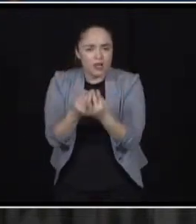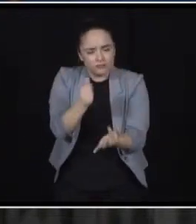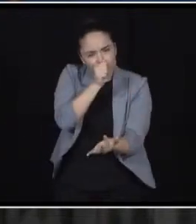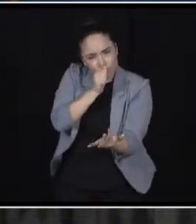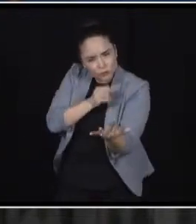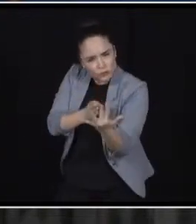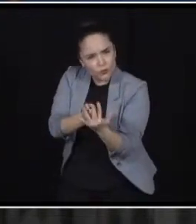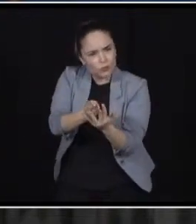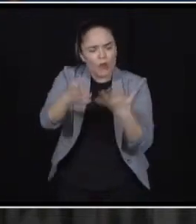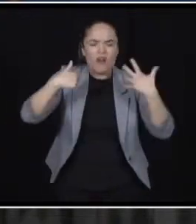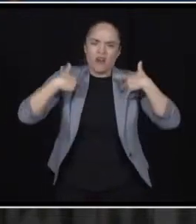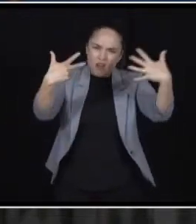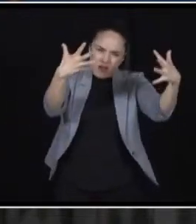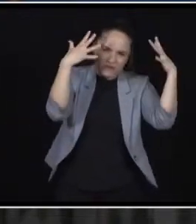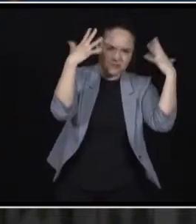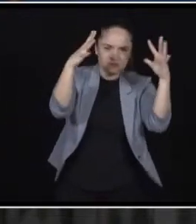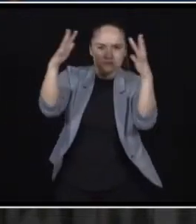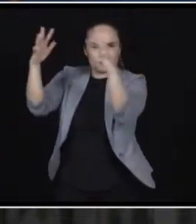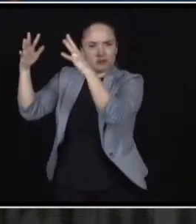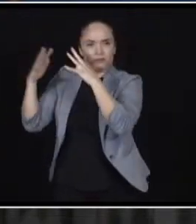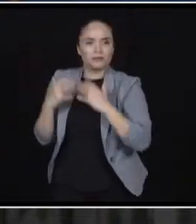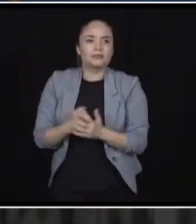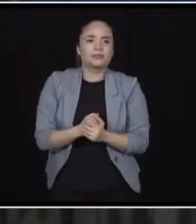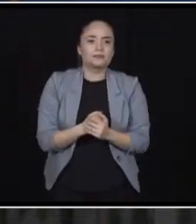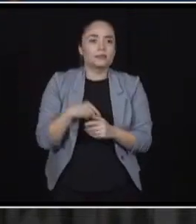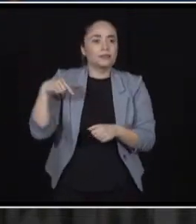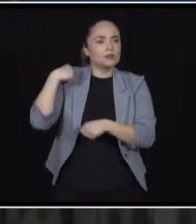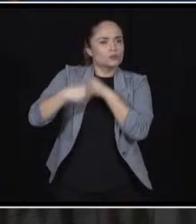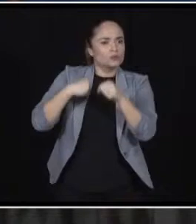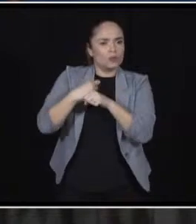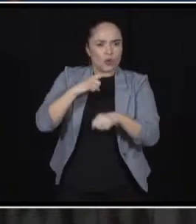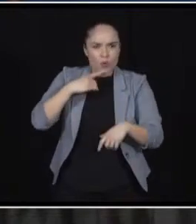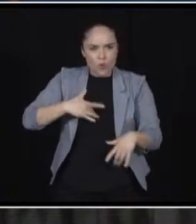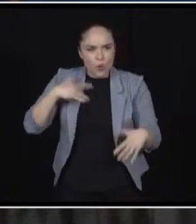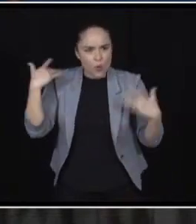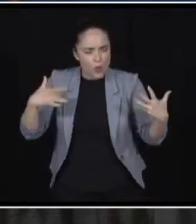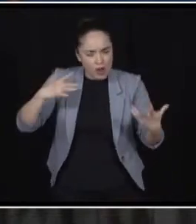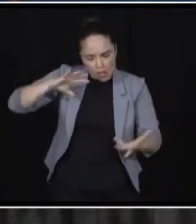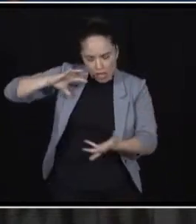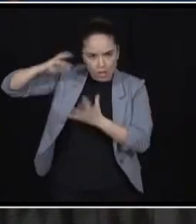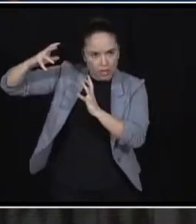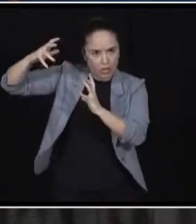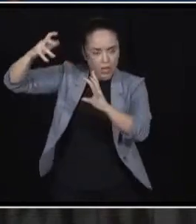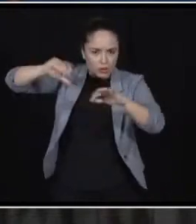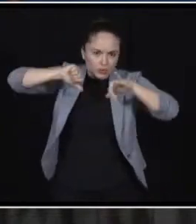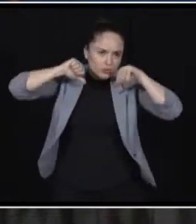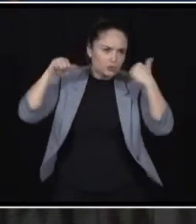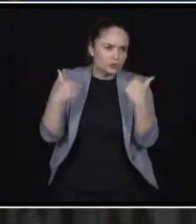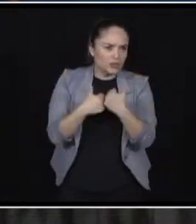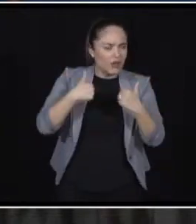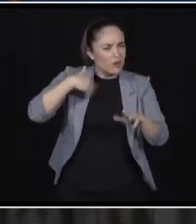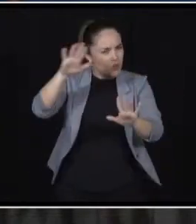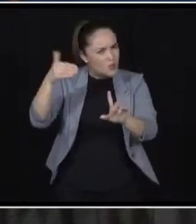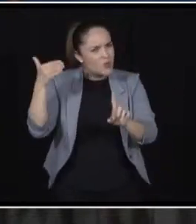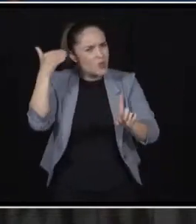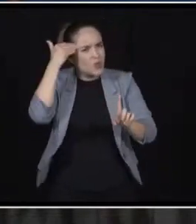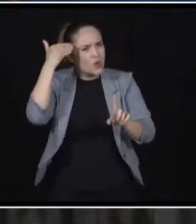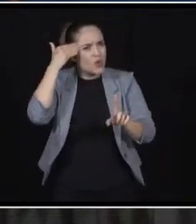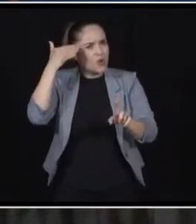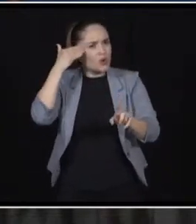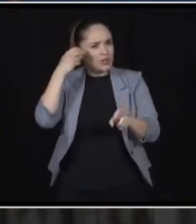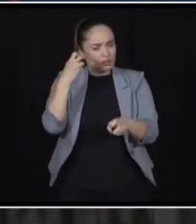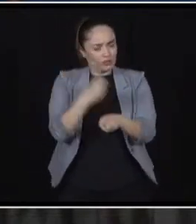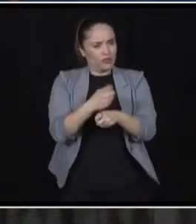disruptive and challenging, and we understand the impact this has on young kids. It's why the government has invested $52.5